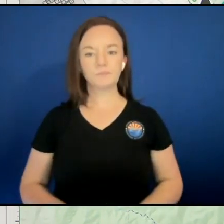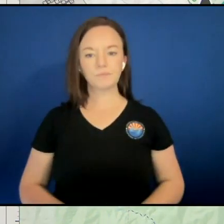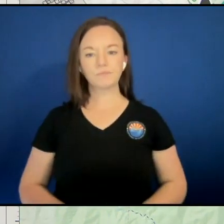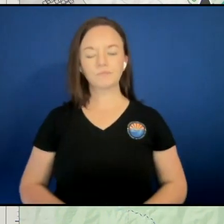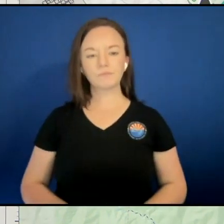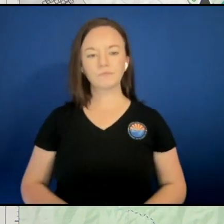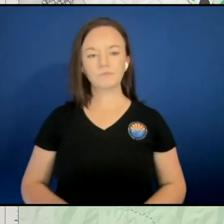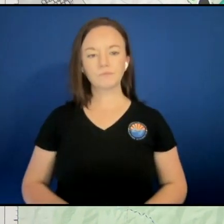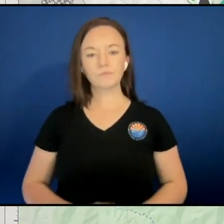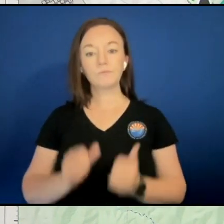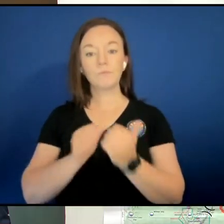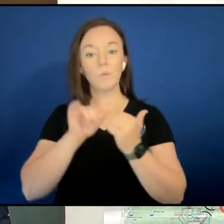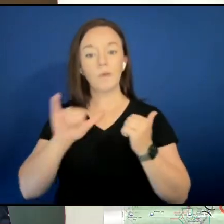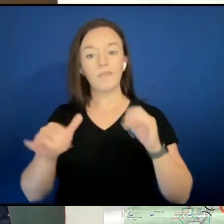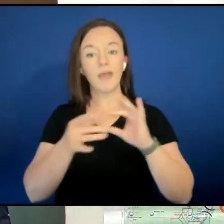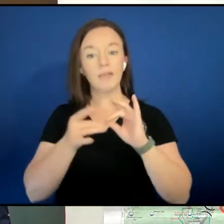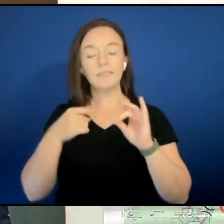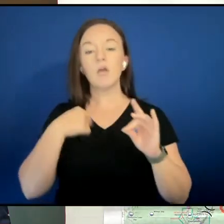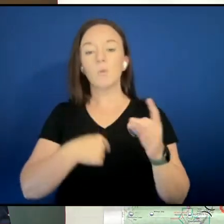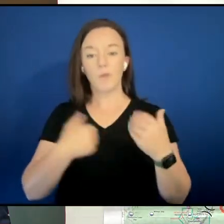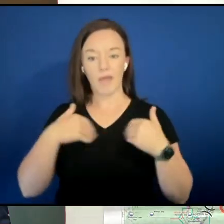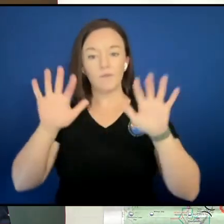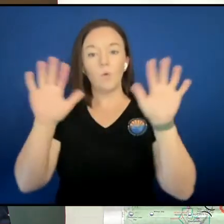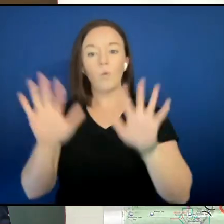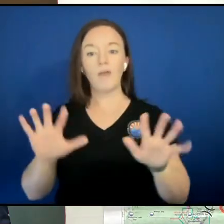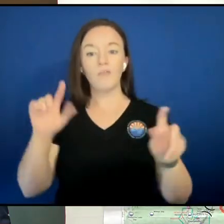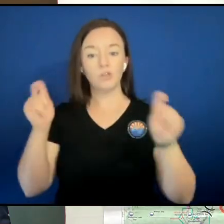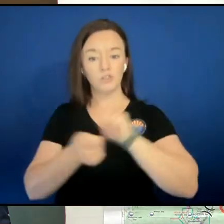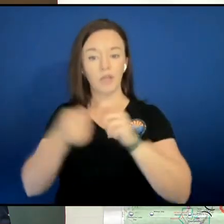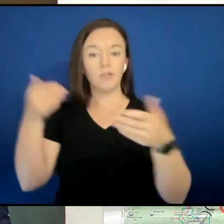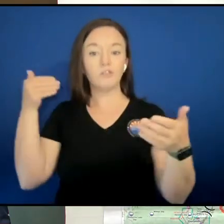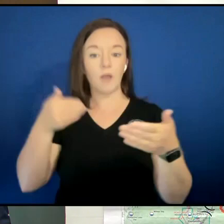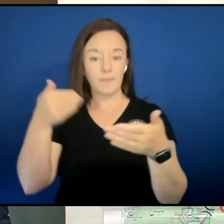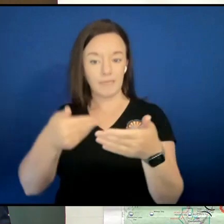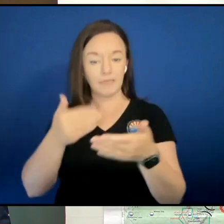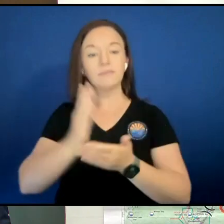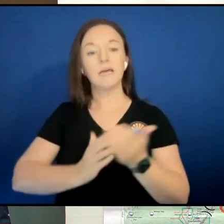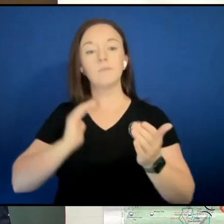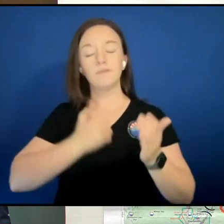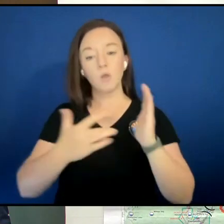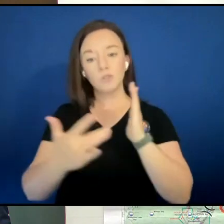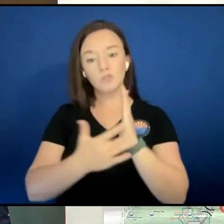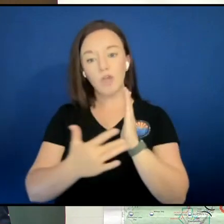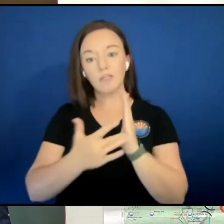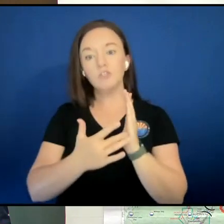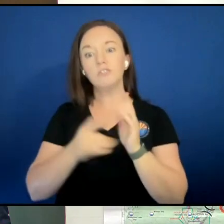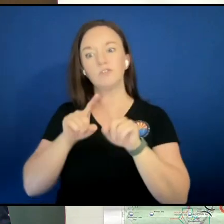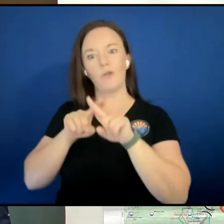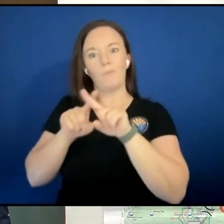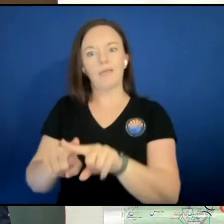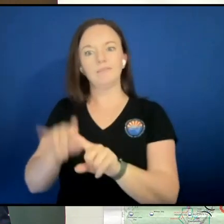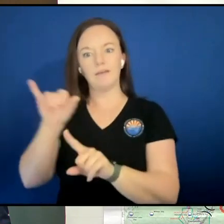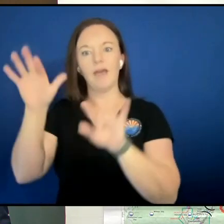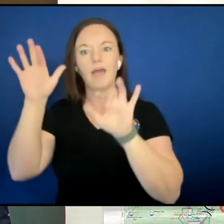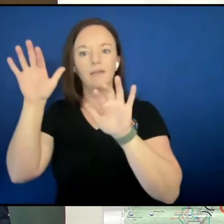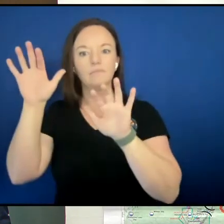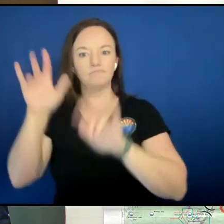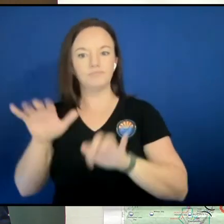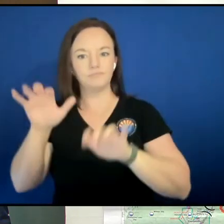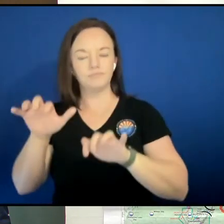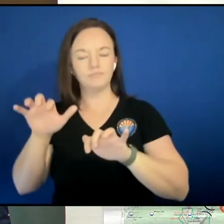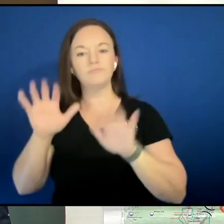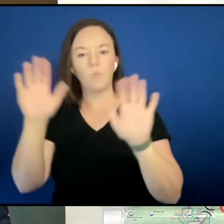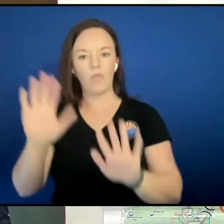that being said, we do have a weather change coming, and so some of our tactics and strategies are based on that. You know, we're going to start to see a